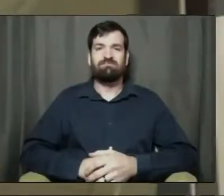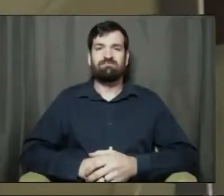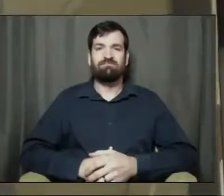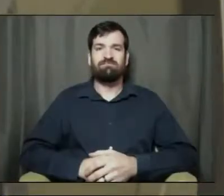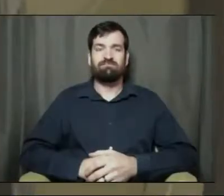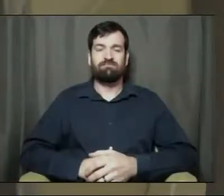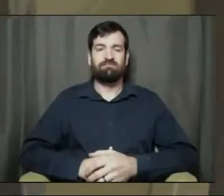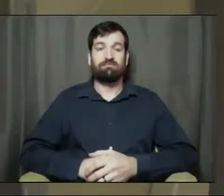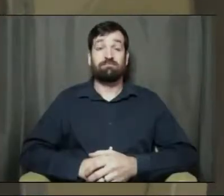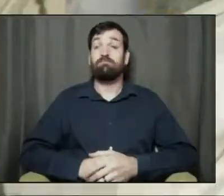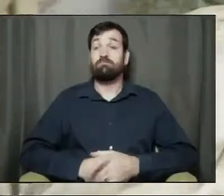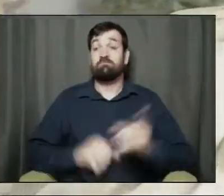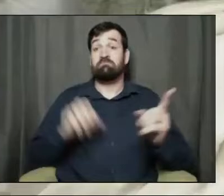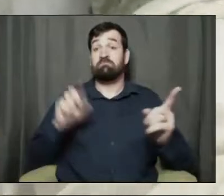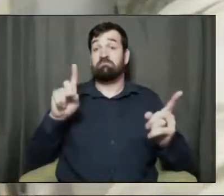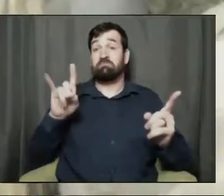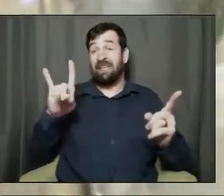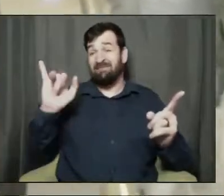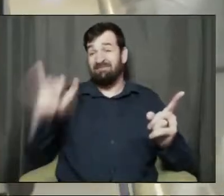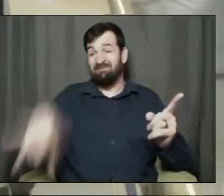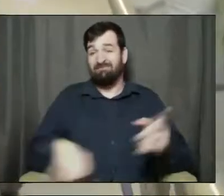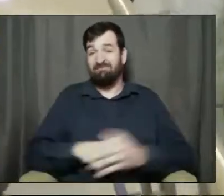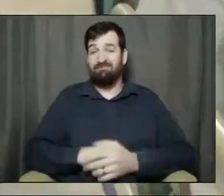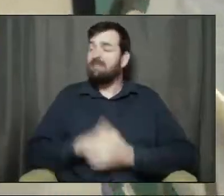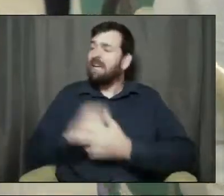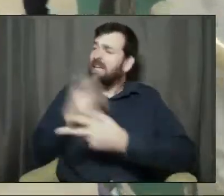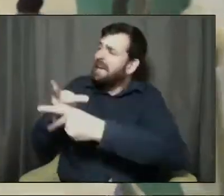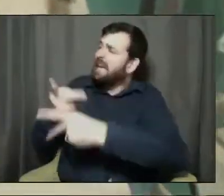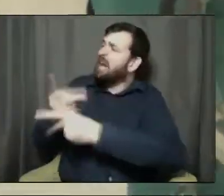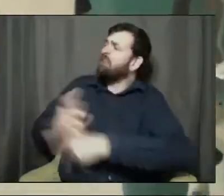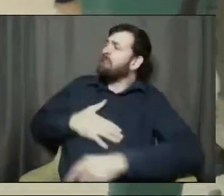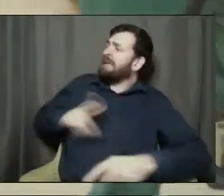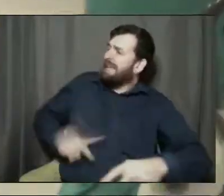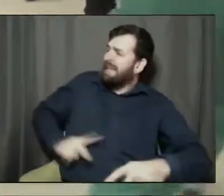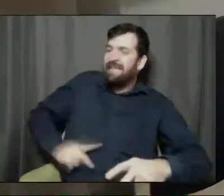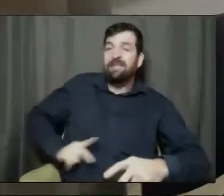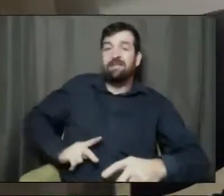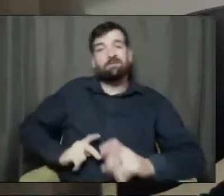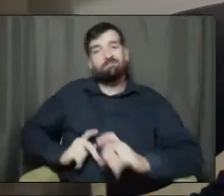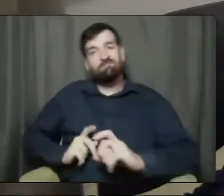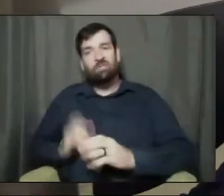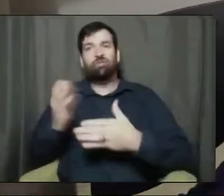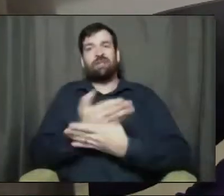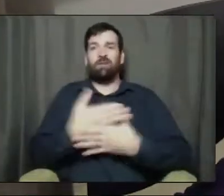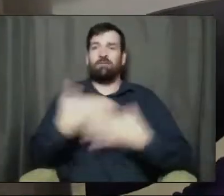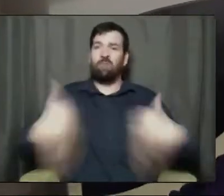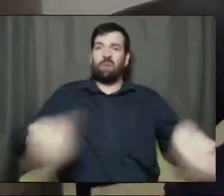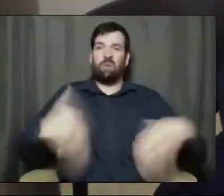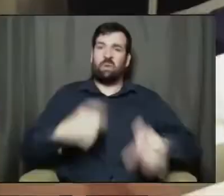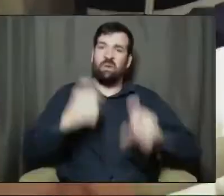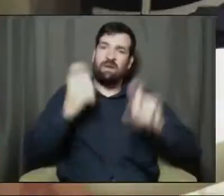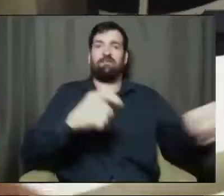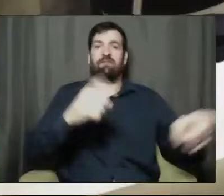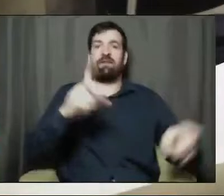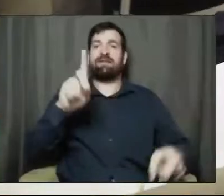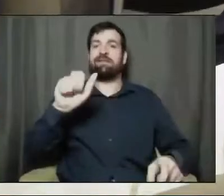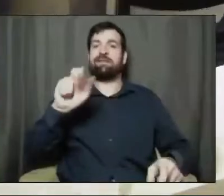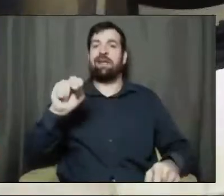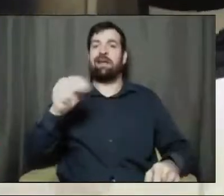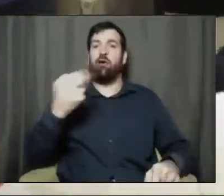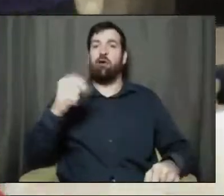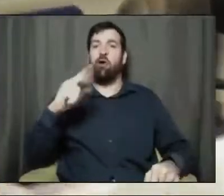And she did just that. Take care of my kidney. By sharing the ultimate gift with Dan Harmon in December